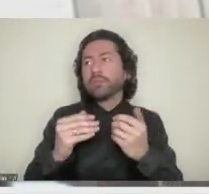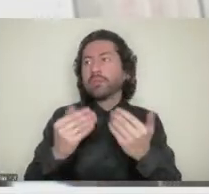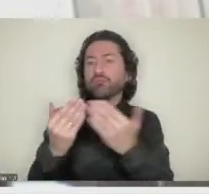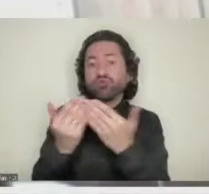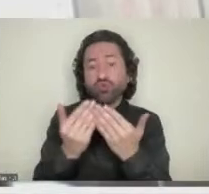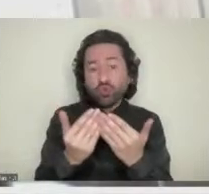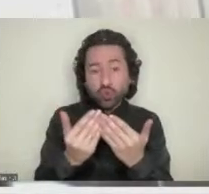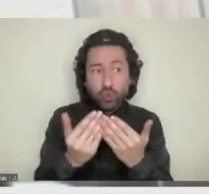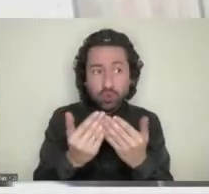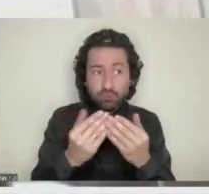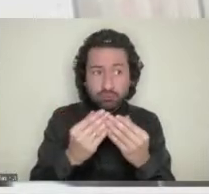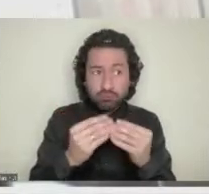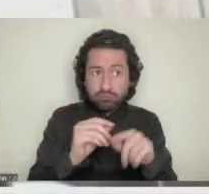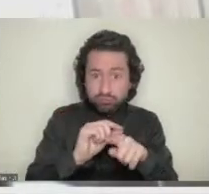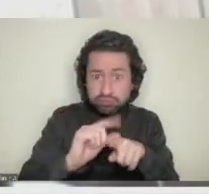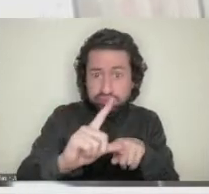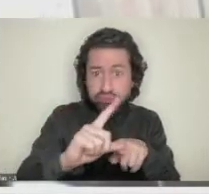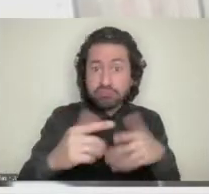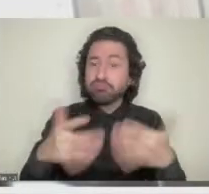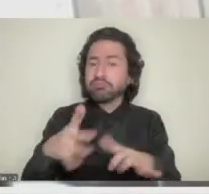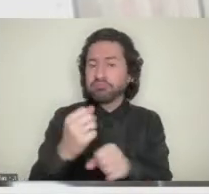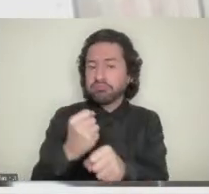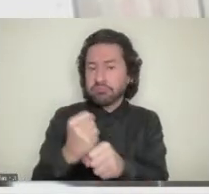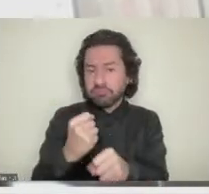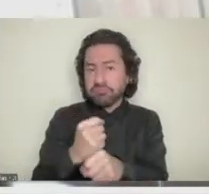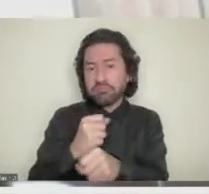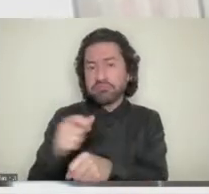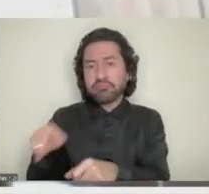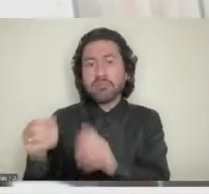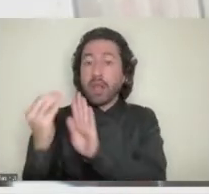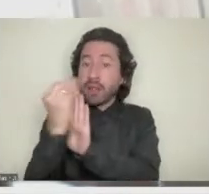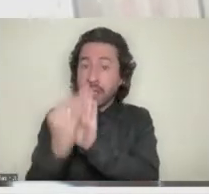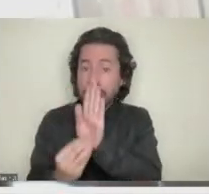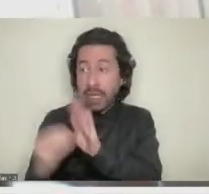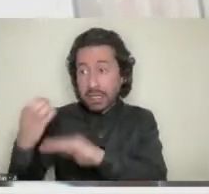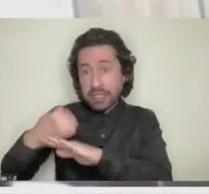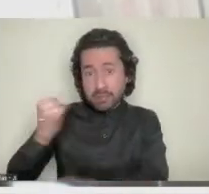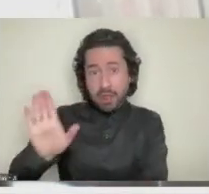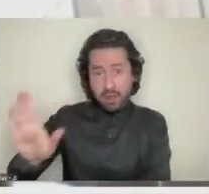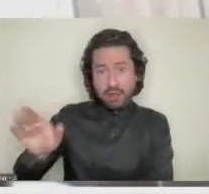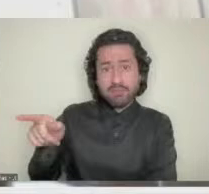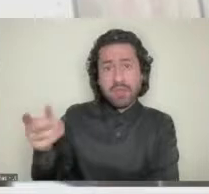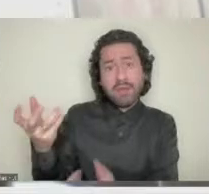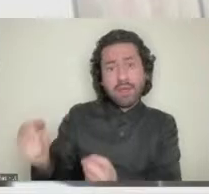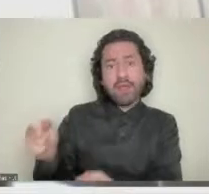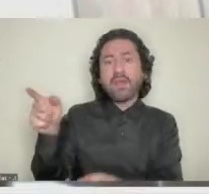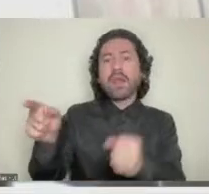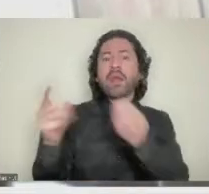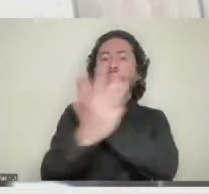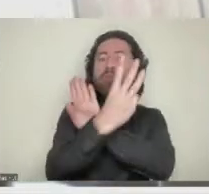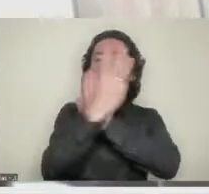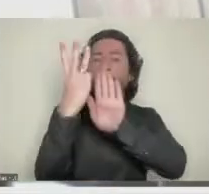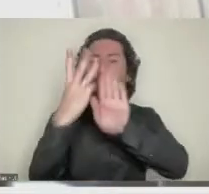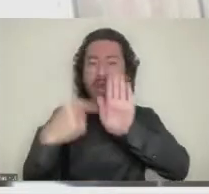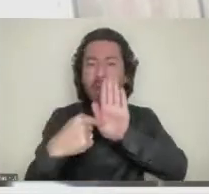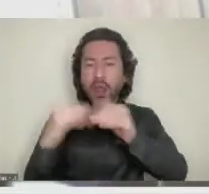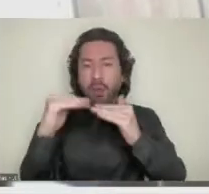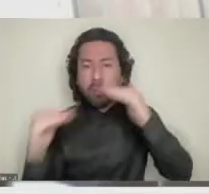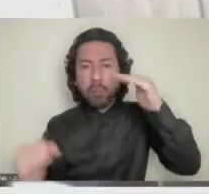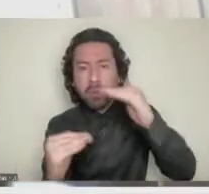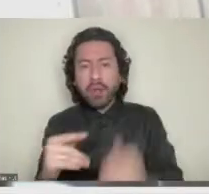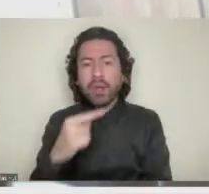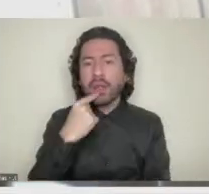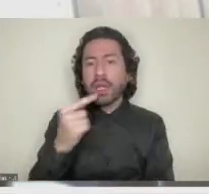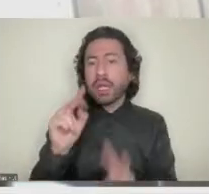indicators of educational progress, they are being implemented in the database of ECLAC, in the inequality